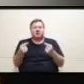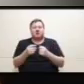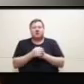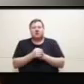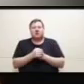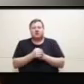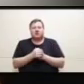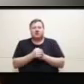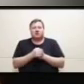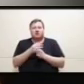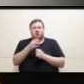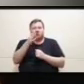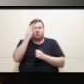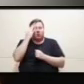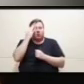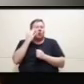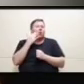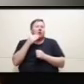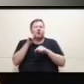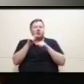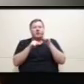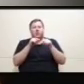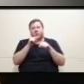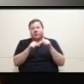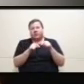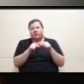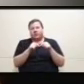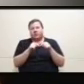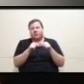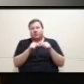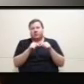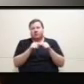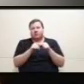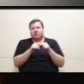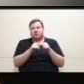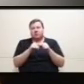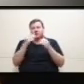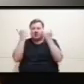and you've got a magistrate, we'll take the side of the magistrate.